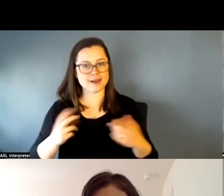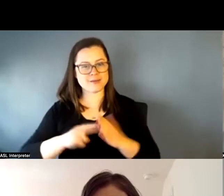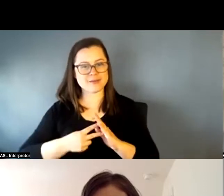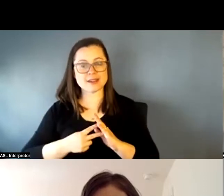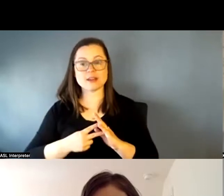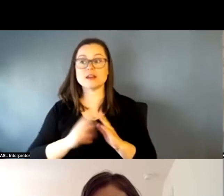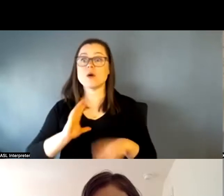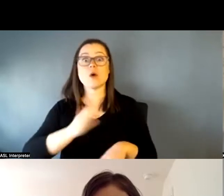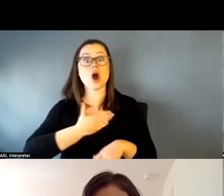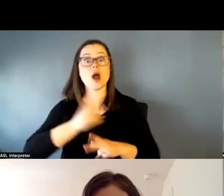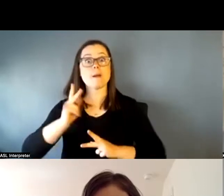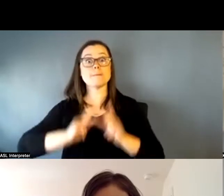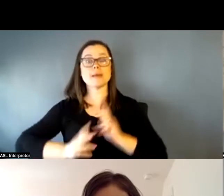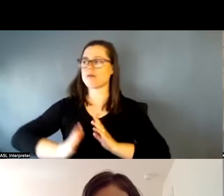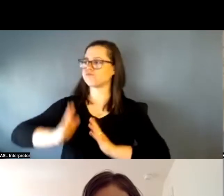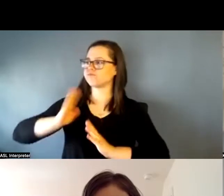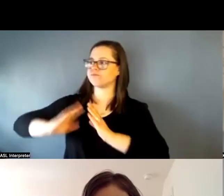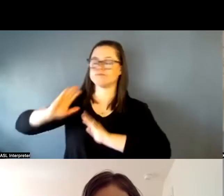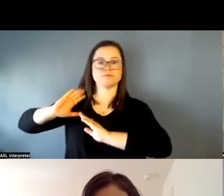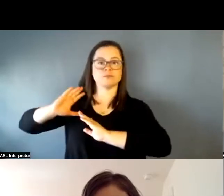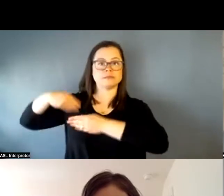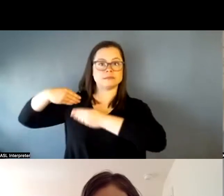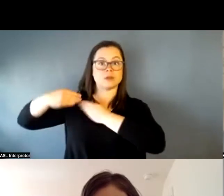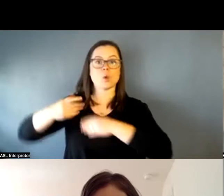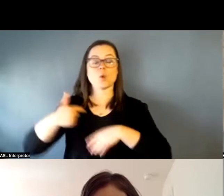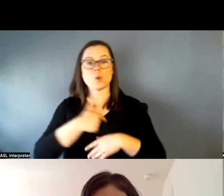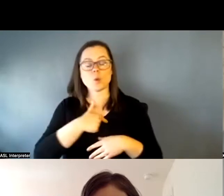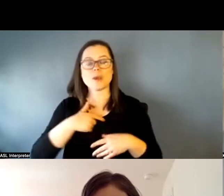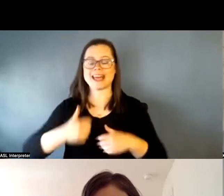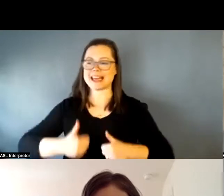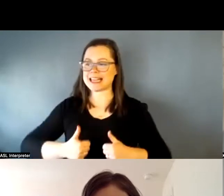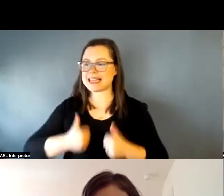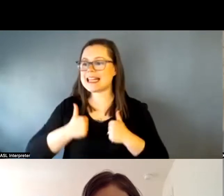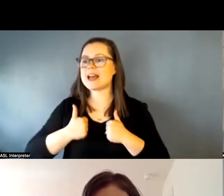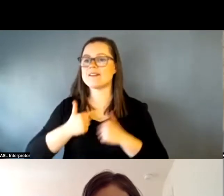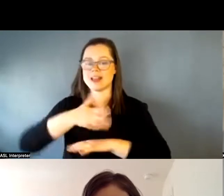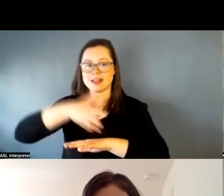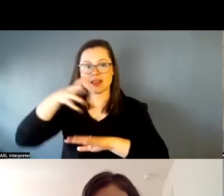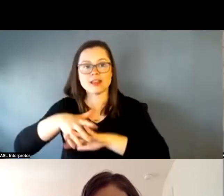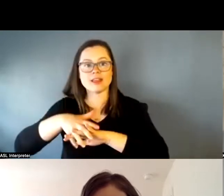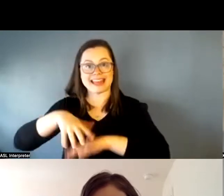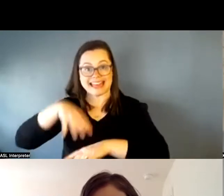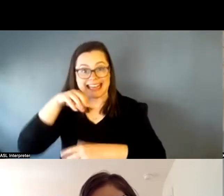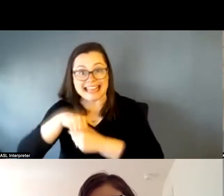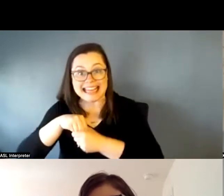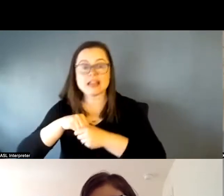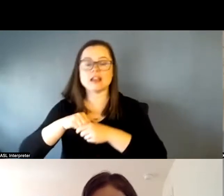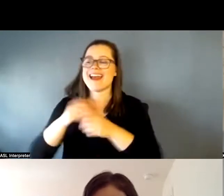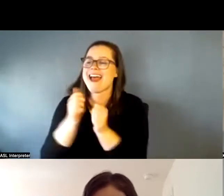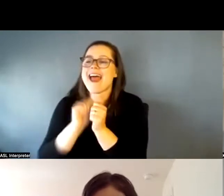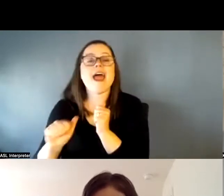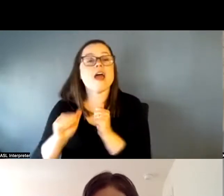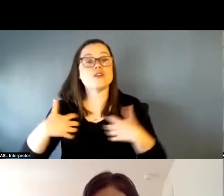our people, like Ken said, we have lived side by side. We've used every little bit of every animal we've ever